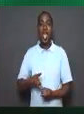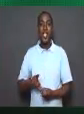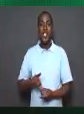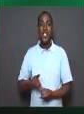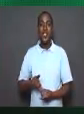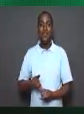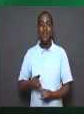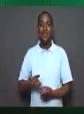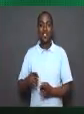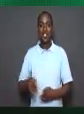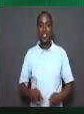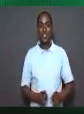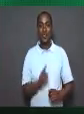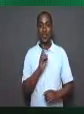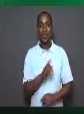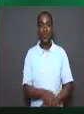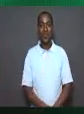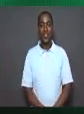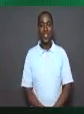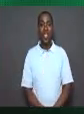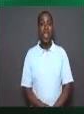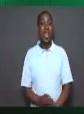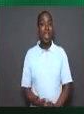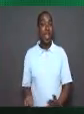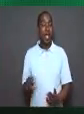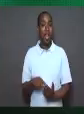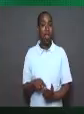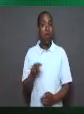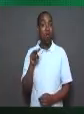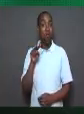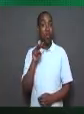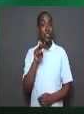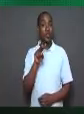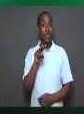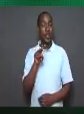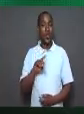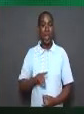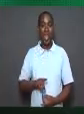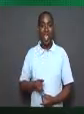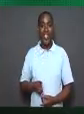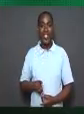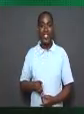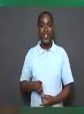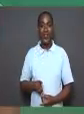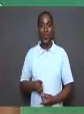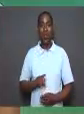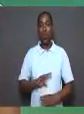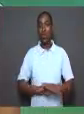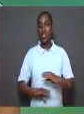system. We will focus on the digestive process in the stomach.